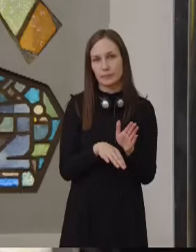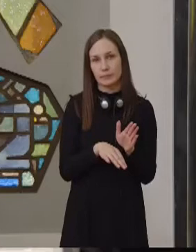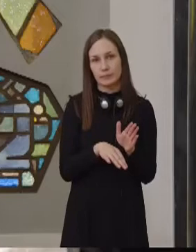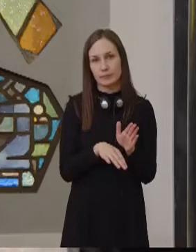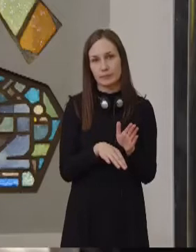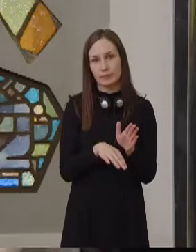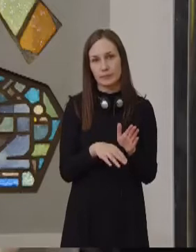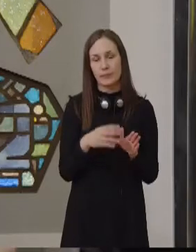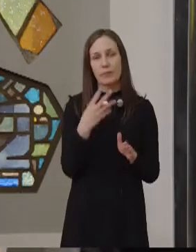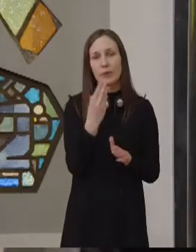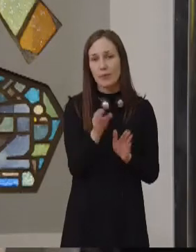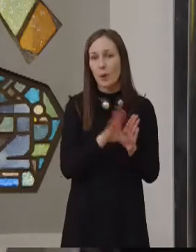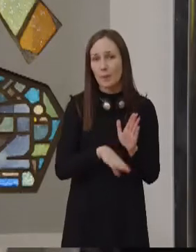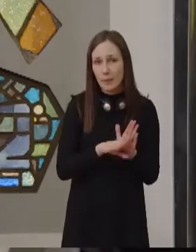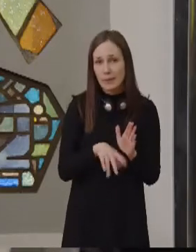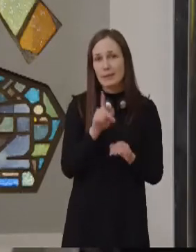Laconic